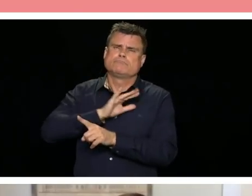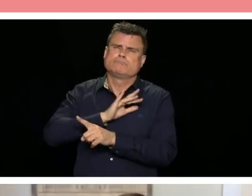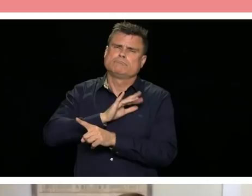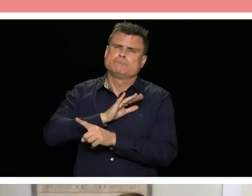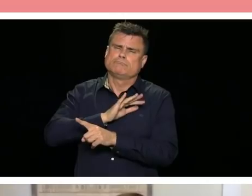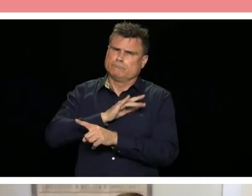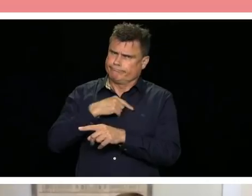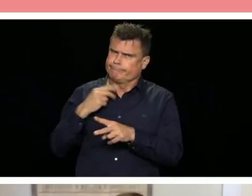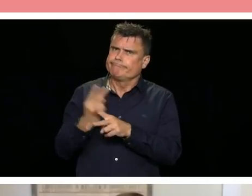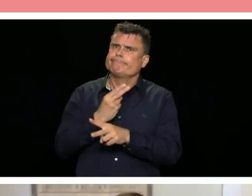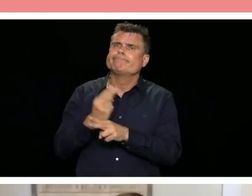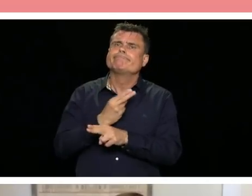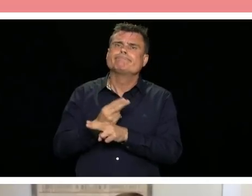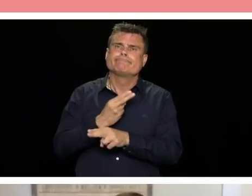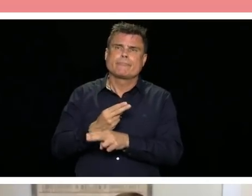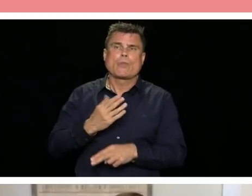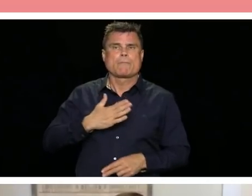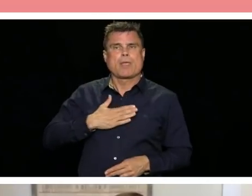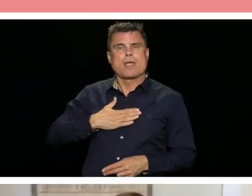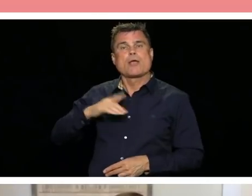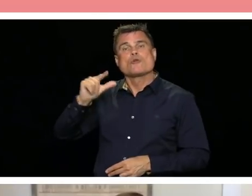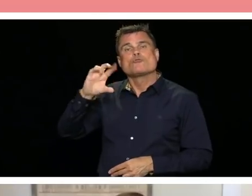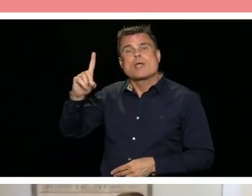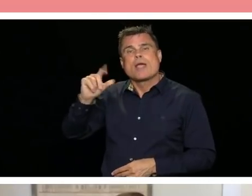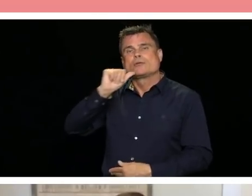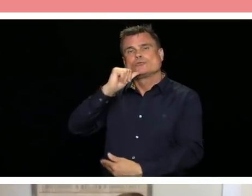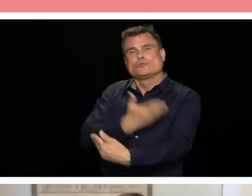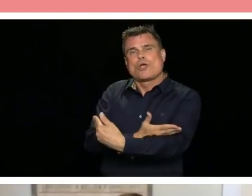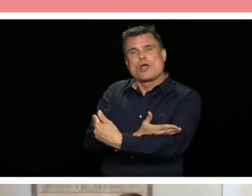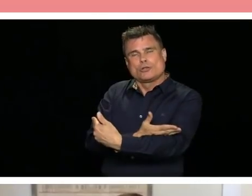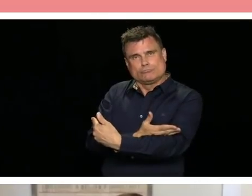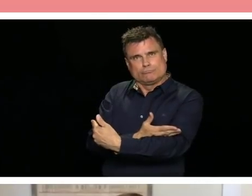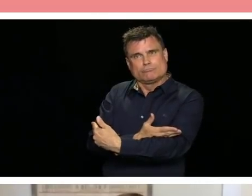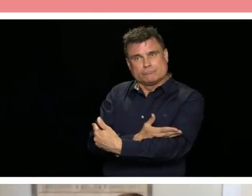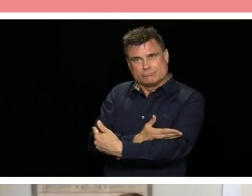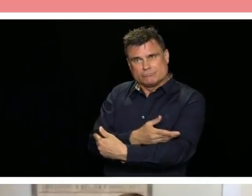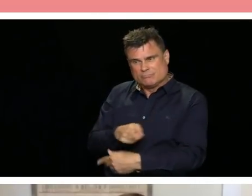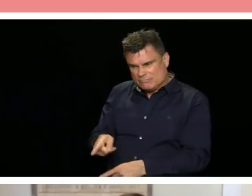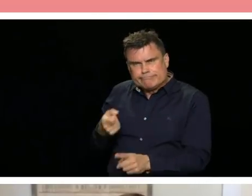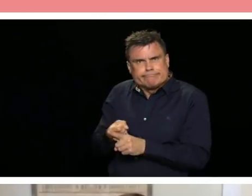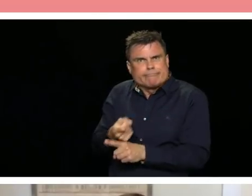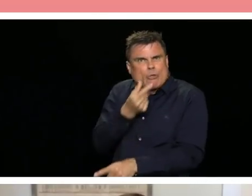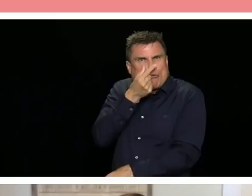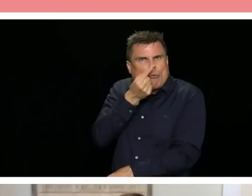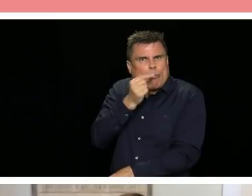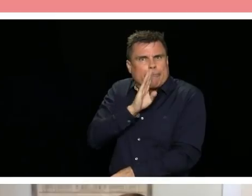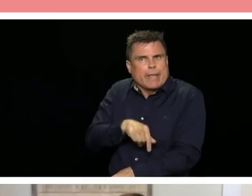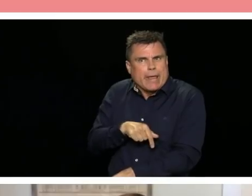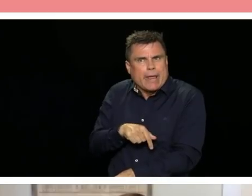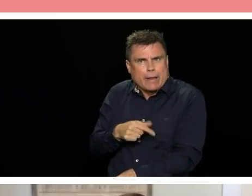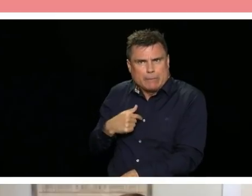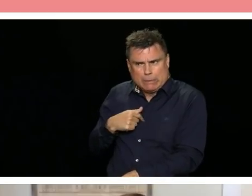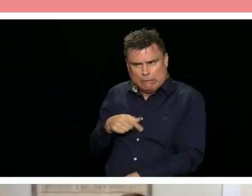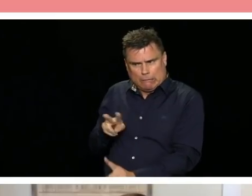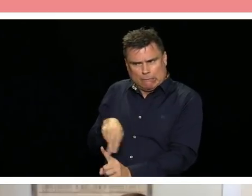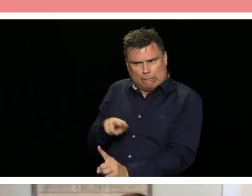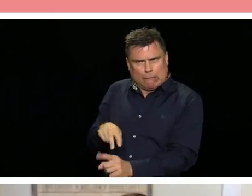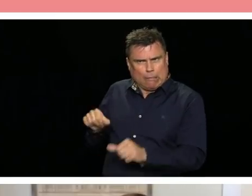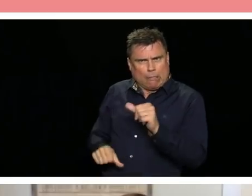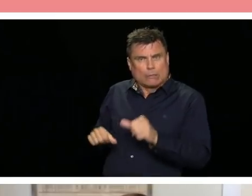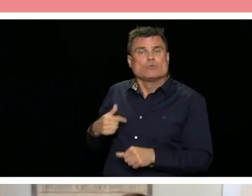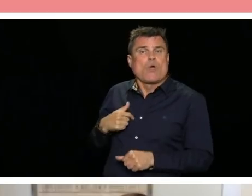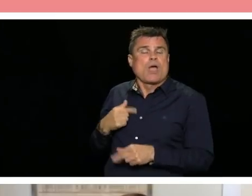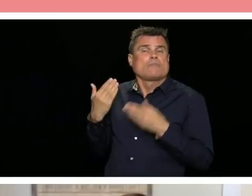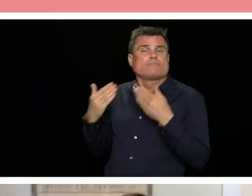Okay. So, and very, very easy to navigate, which is wonderful. So the next question is for Minister Chen. And